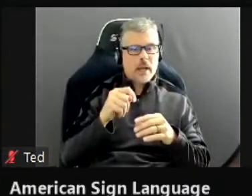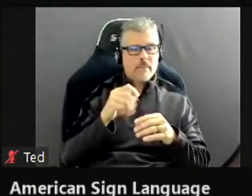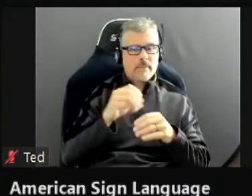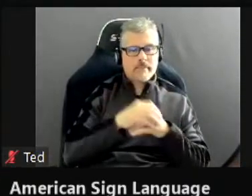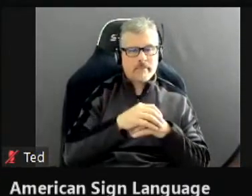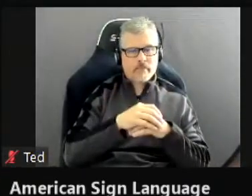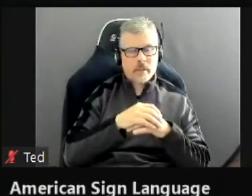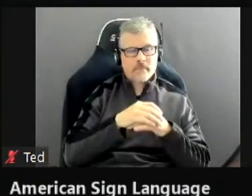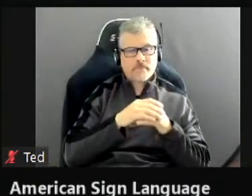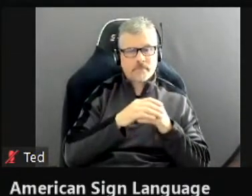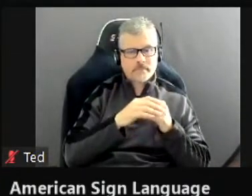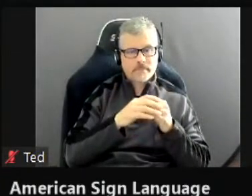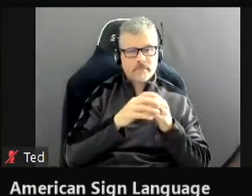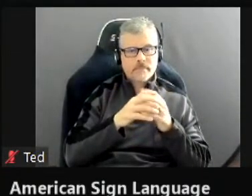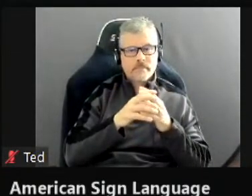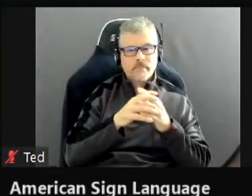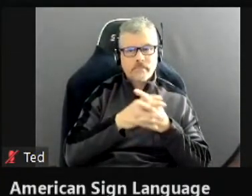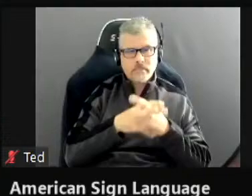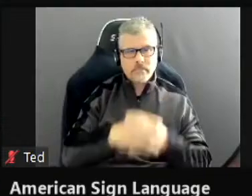wondering what the question is.